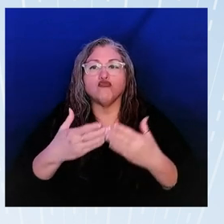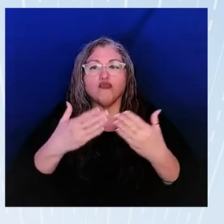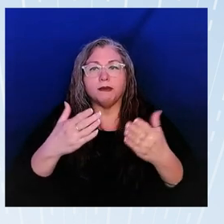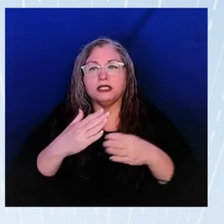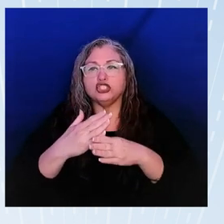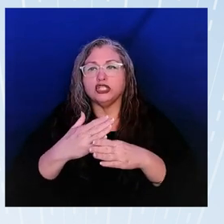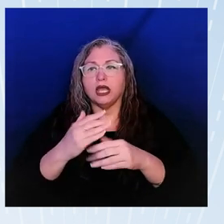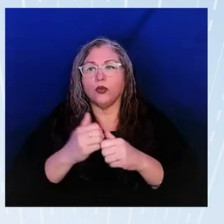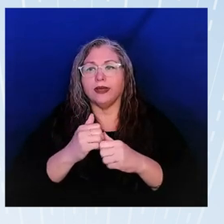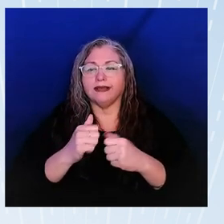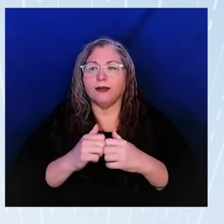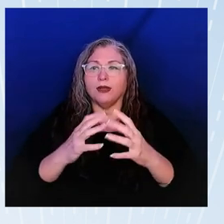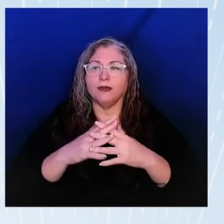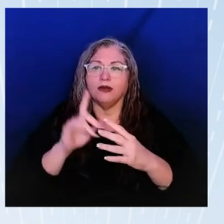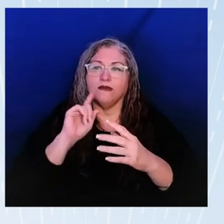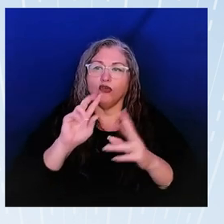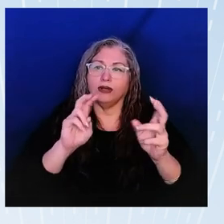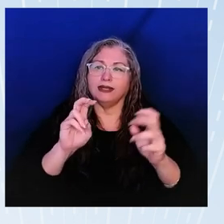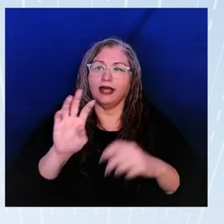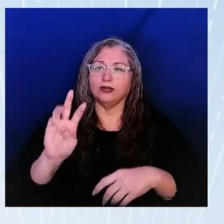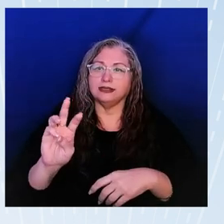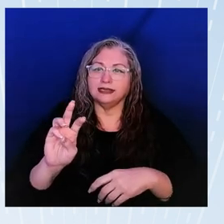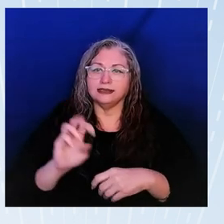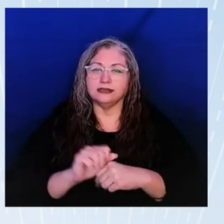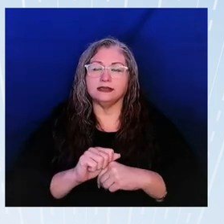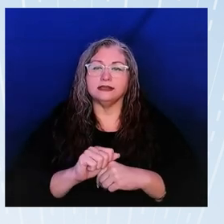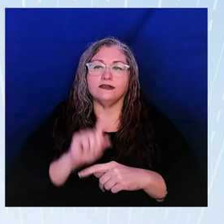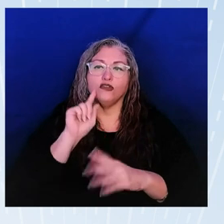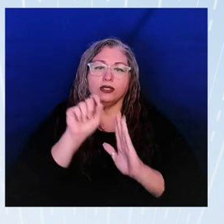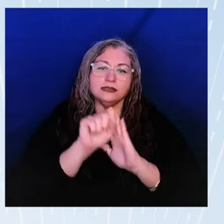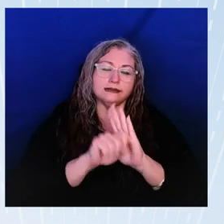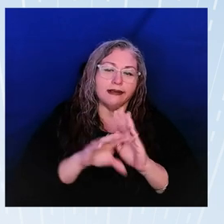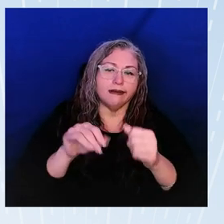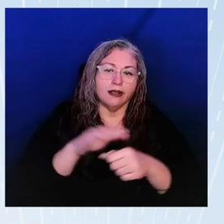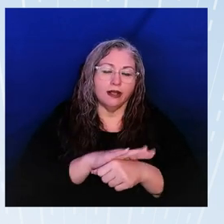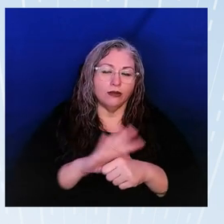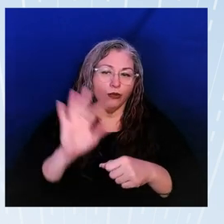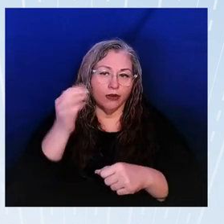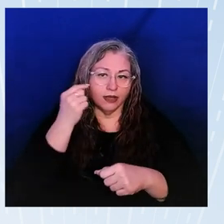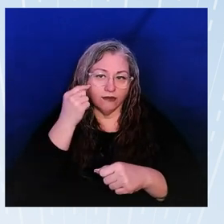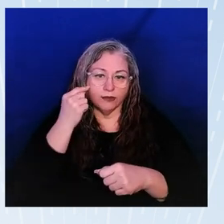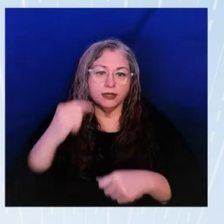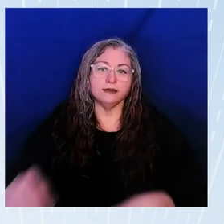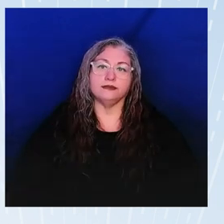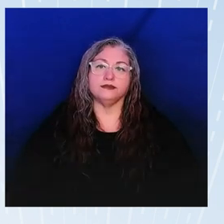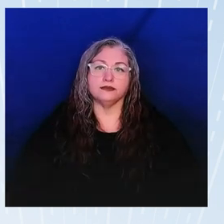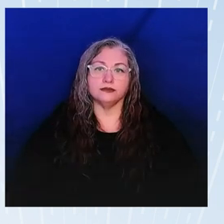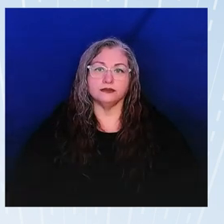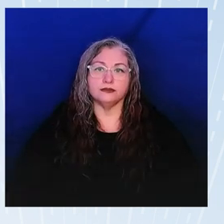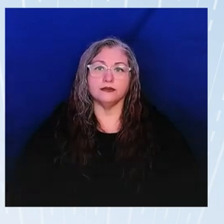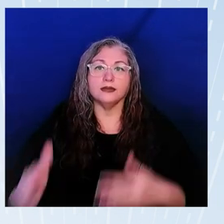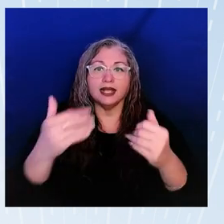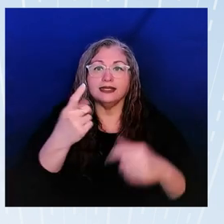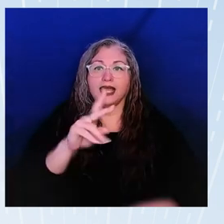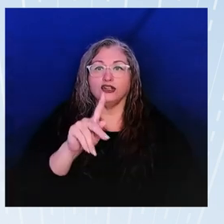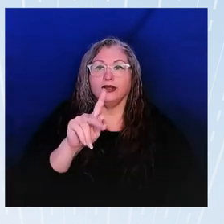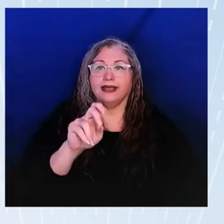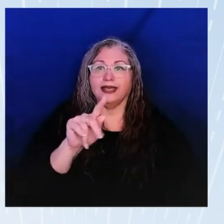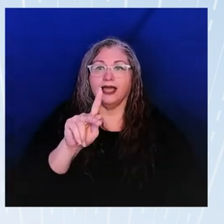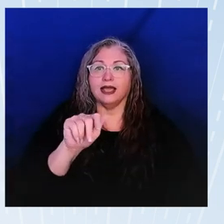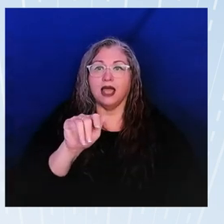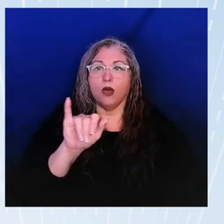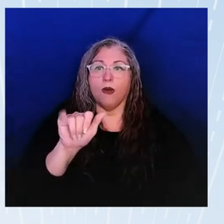on the implementation of Title VI in the state and local government. And then next we had Dr. Keiki